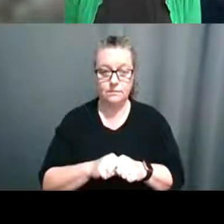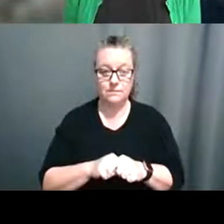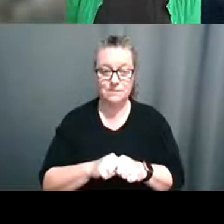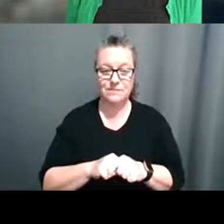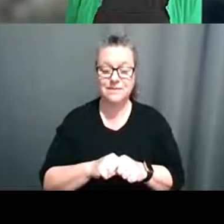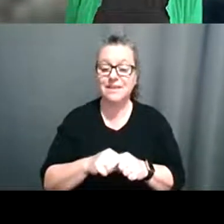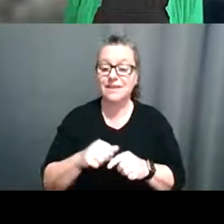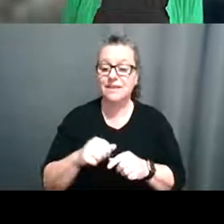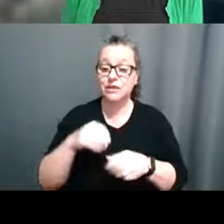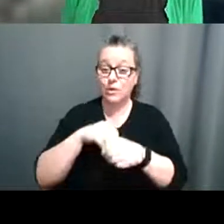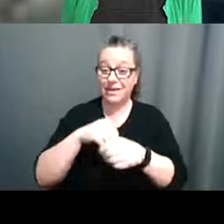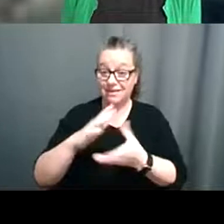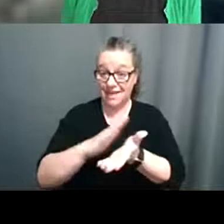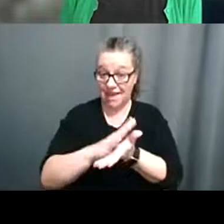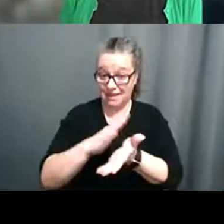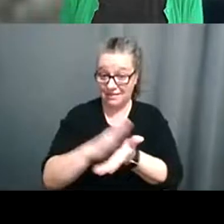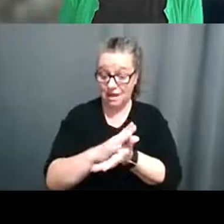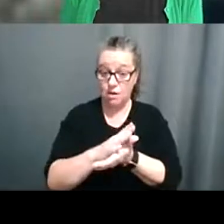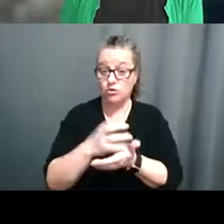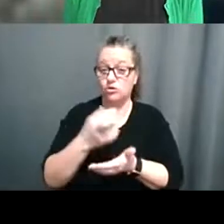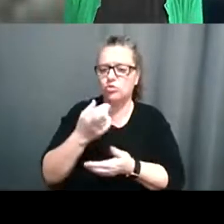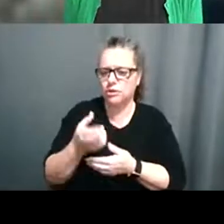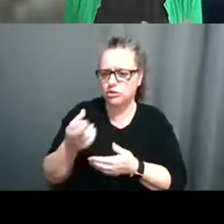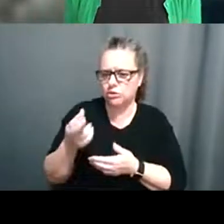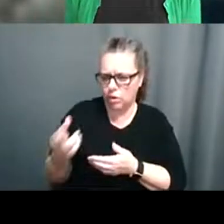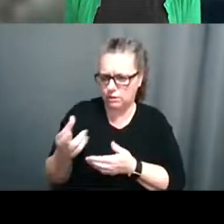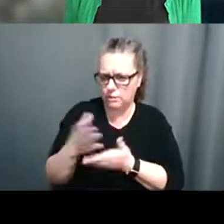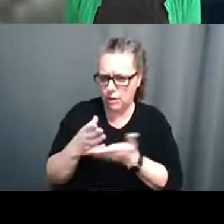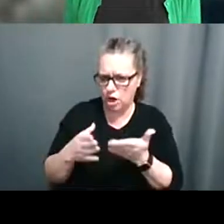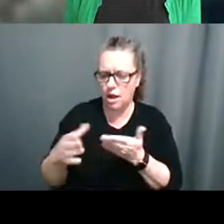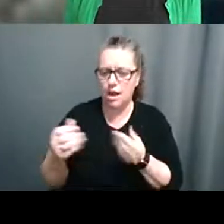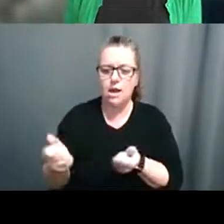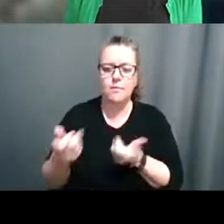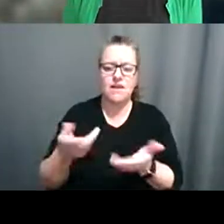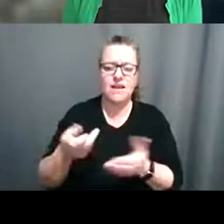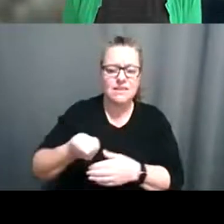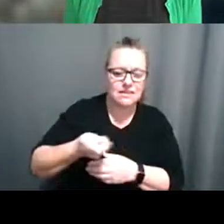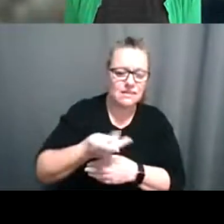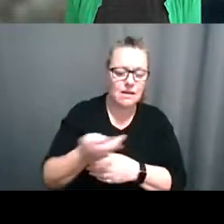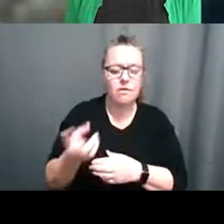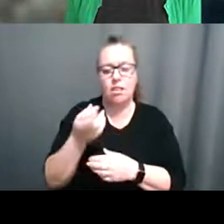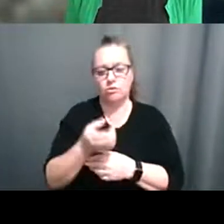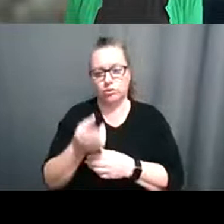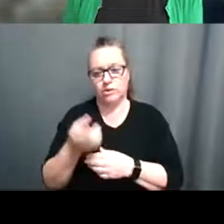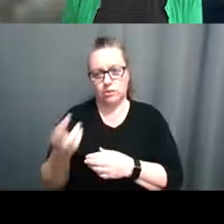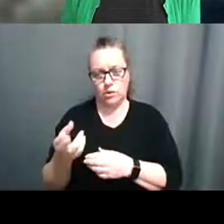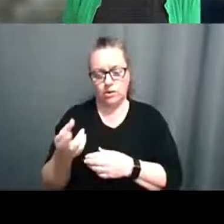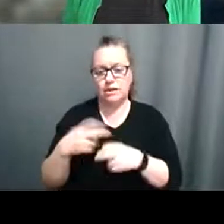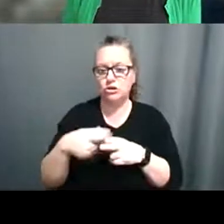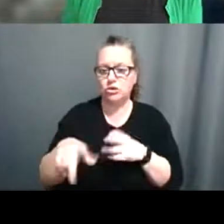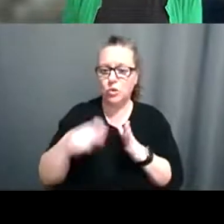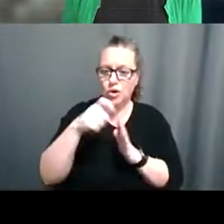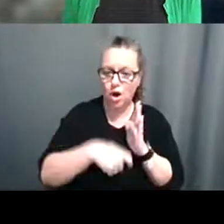So in the handout there in the resources section, I've provided several resources, a mix of short articles and